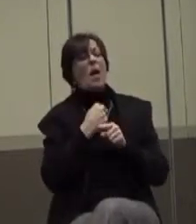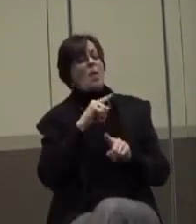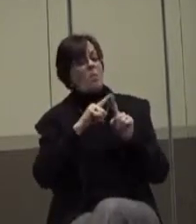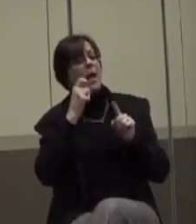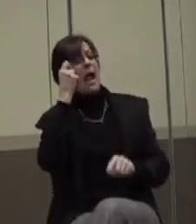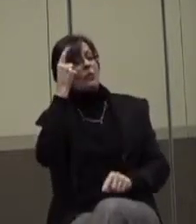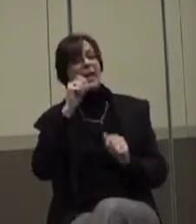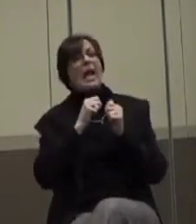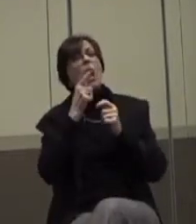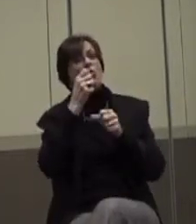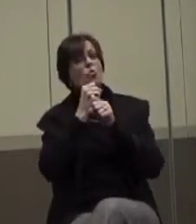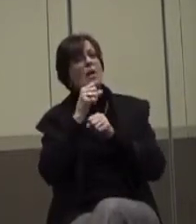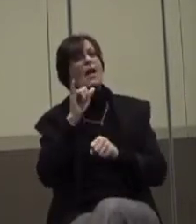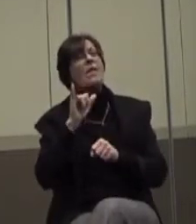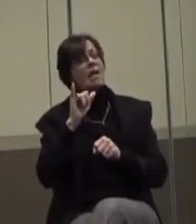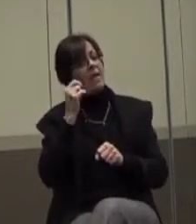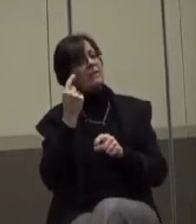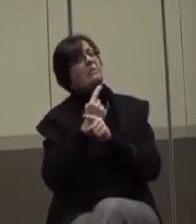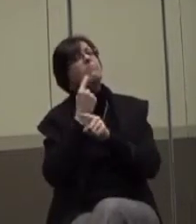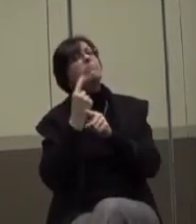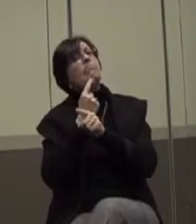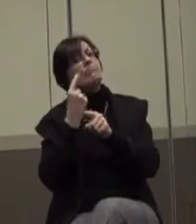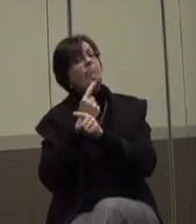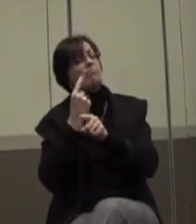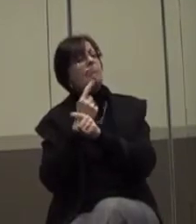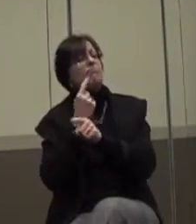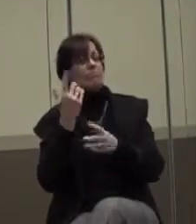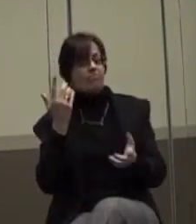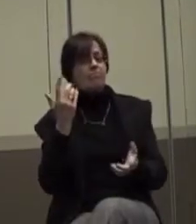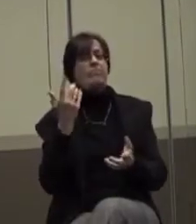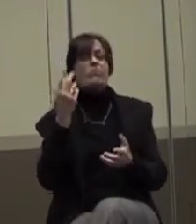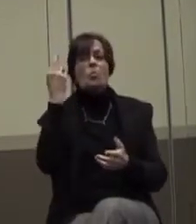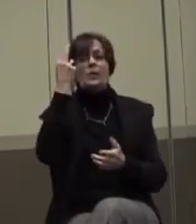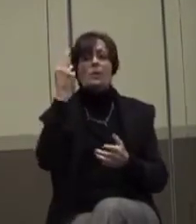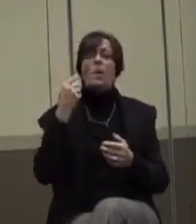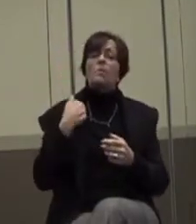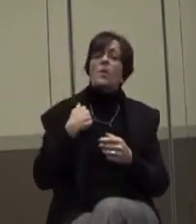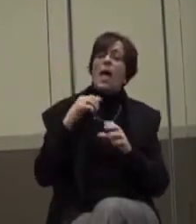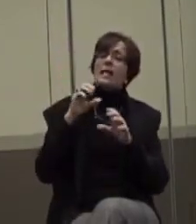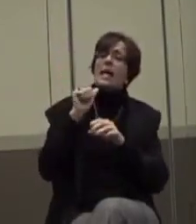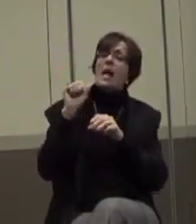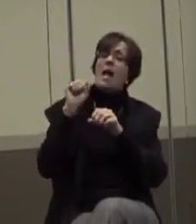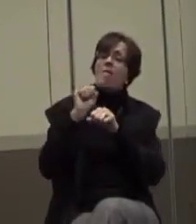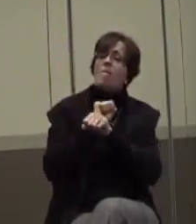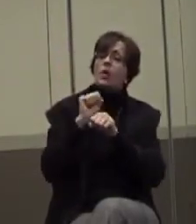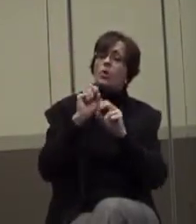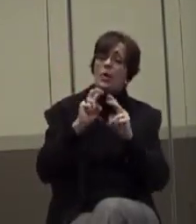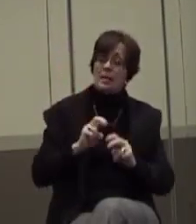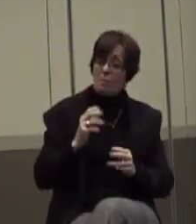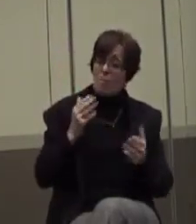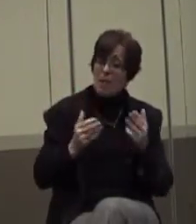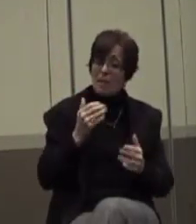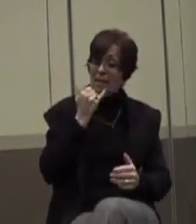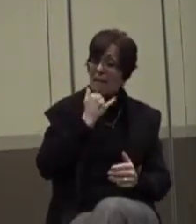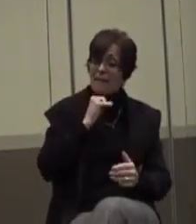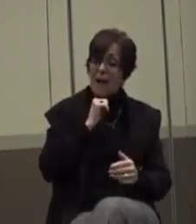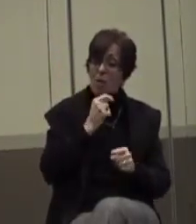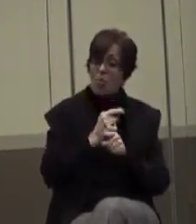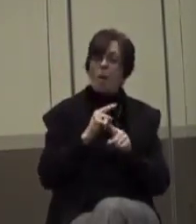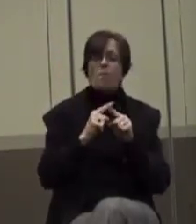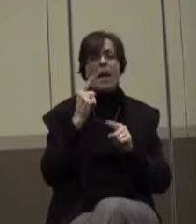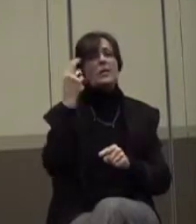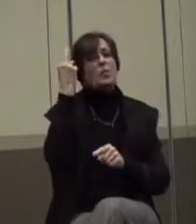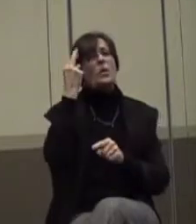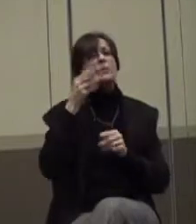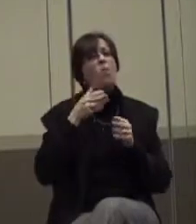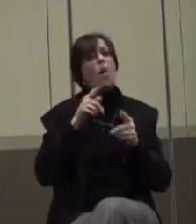understand how you got that, and that's reasonable and appropriate. I did a functional analysis. It may not be right, but that's a reasonable